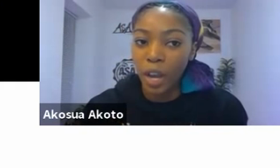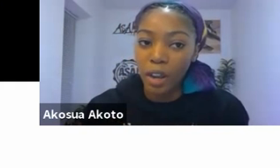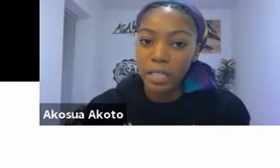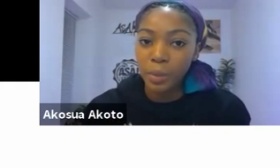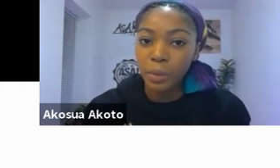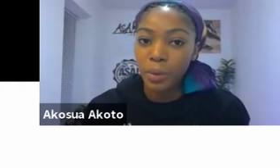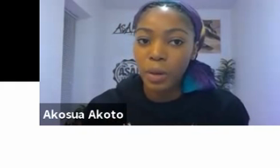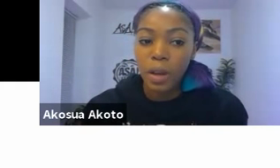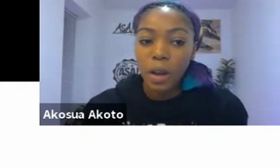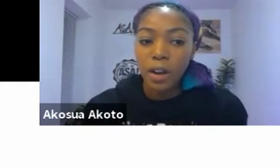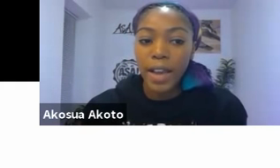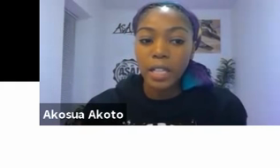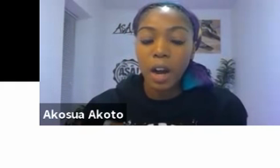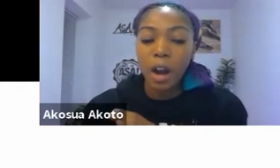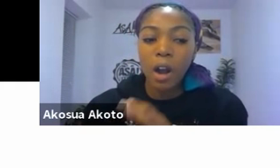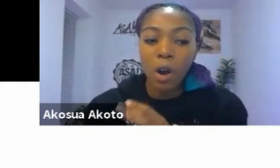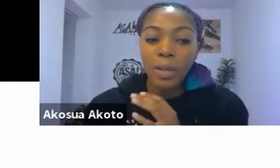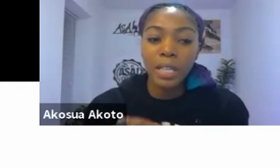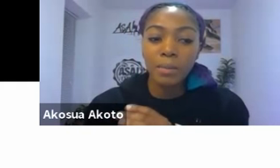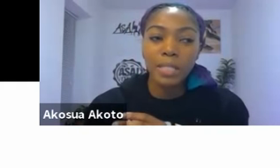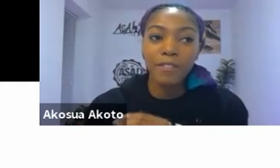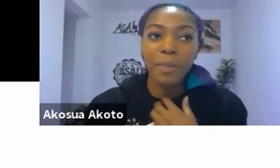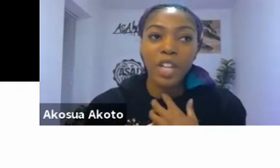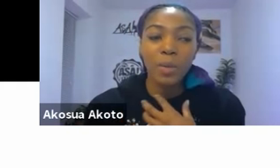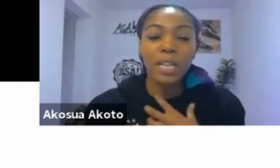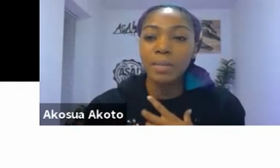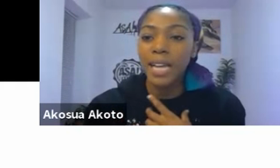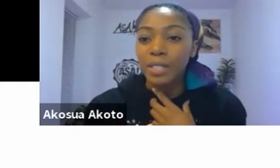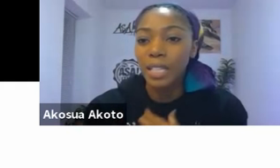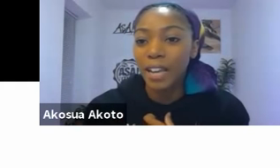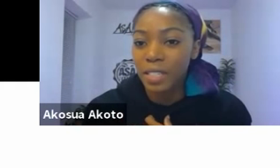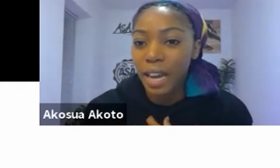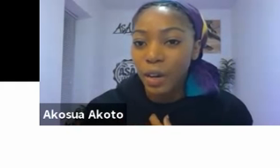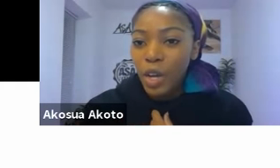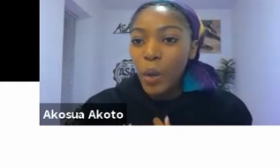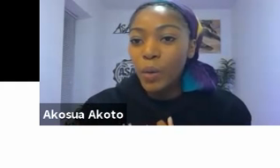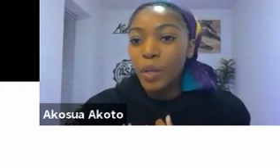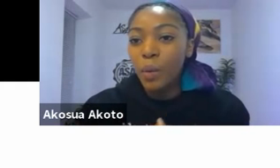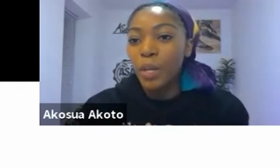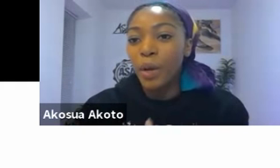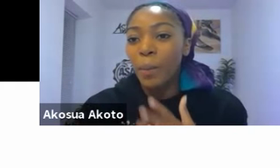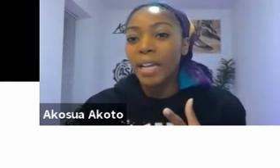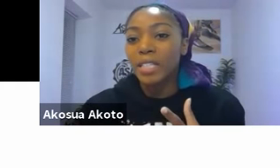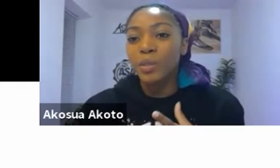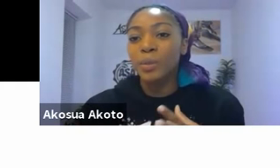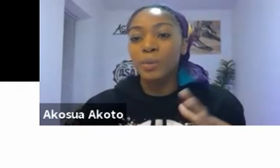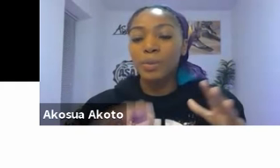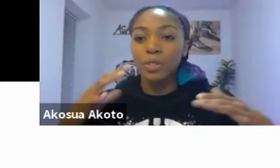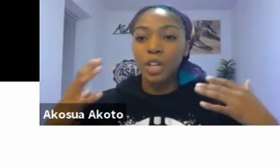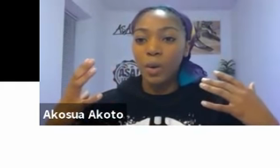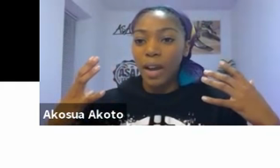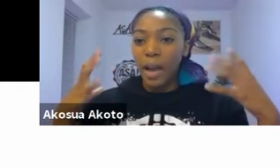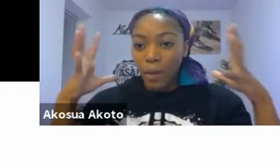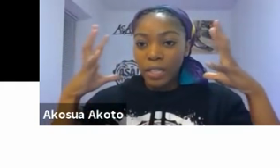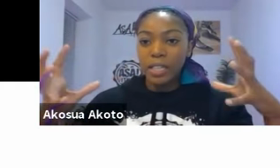who we are as a people, all right? It always comes down to lifestyle. You know, when we go back to,